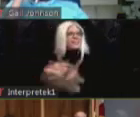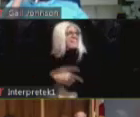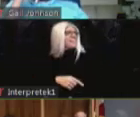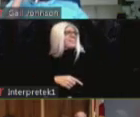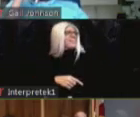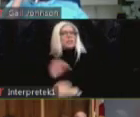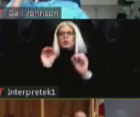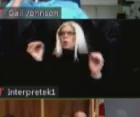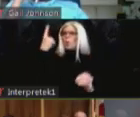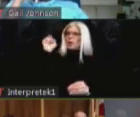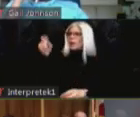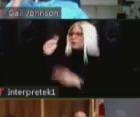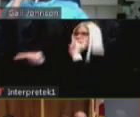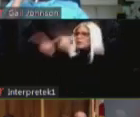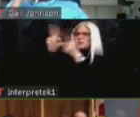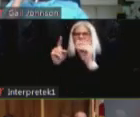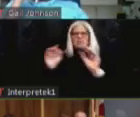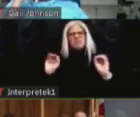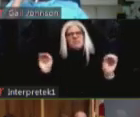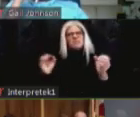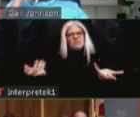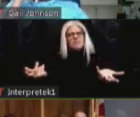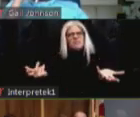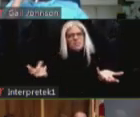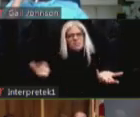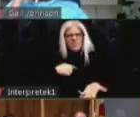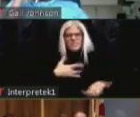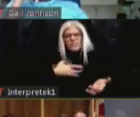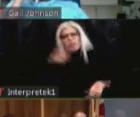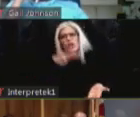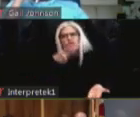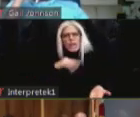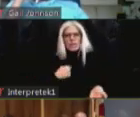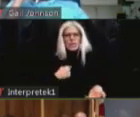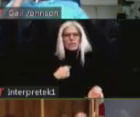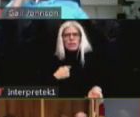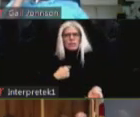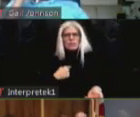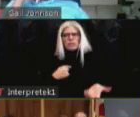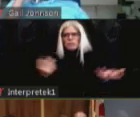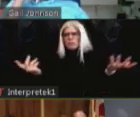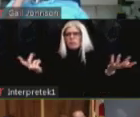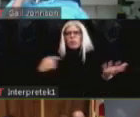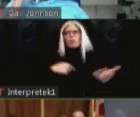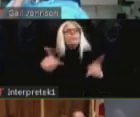deeply frustrating to me to see people lined up on University Avenue going into bars and knowing that